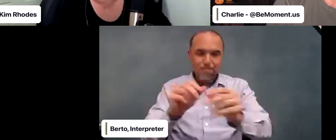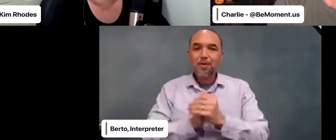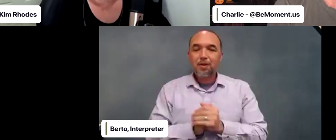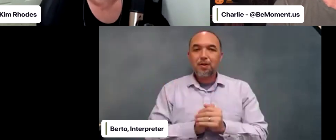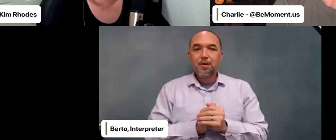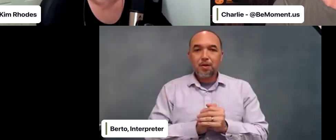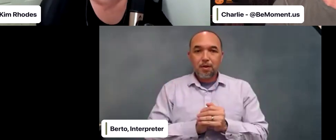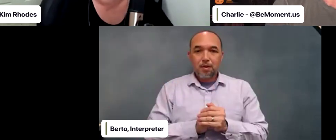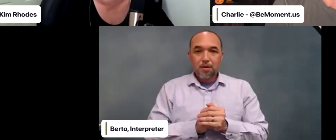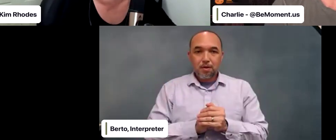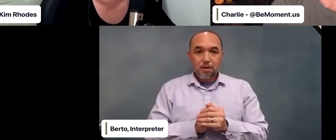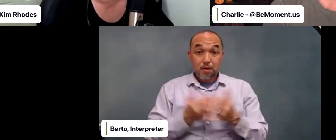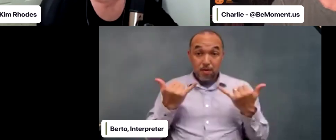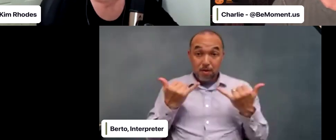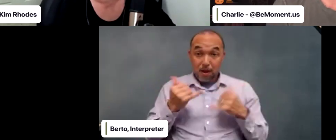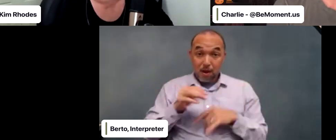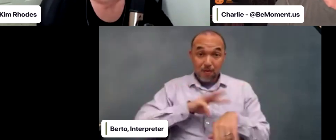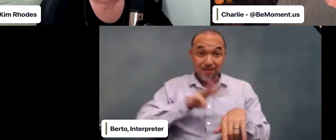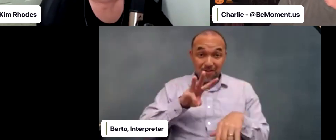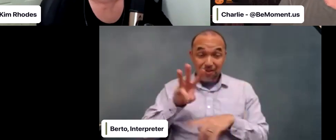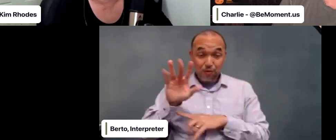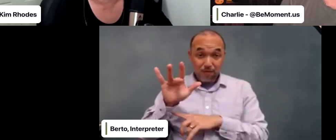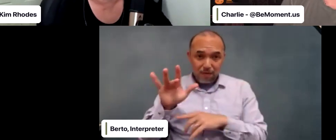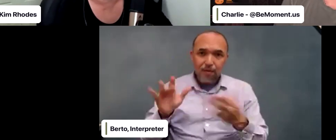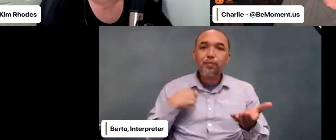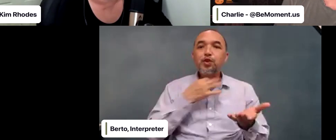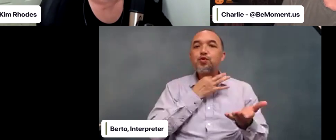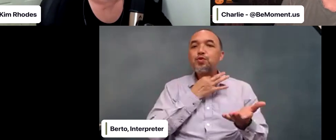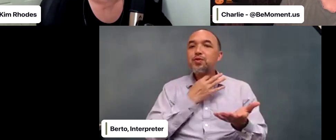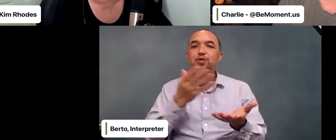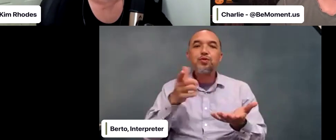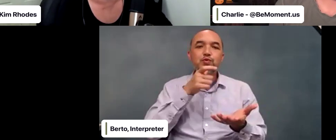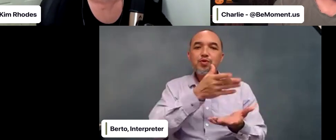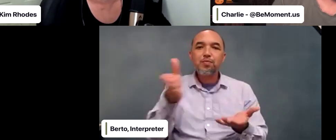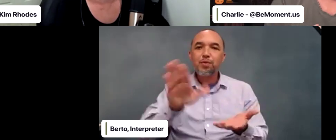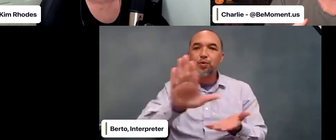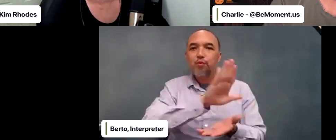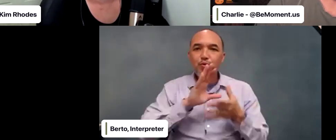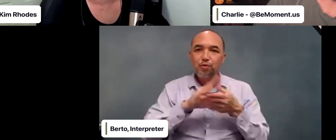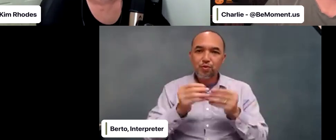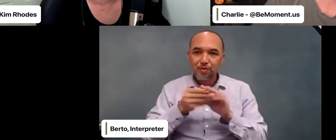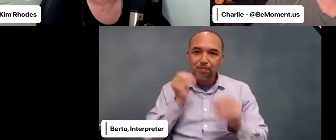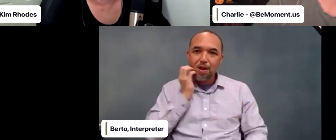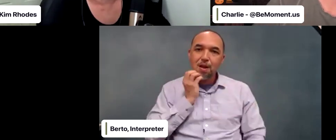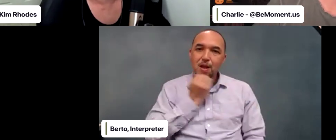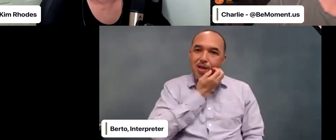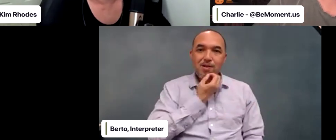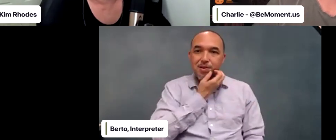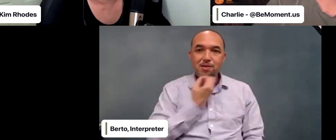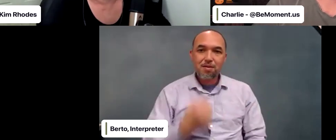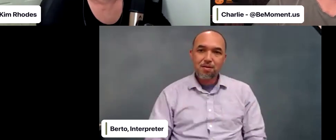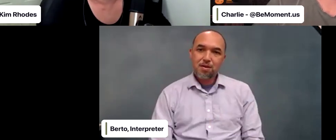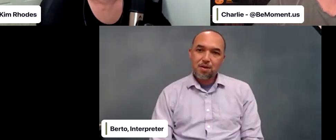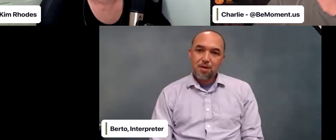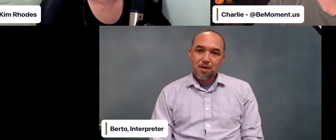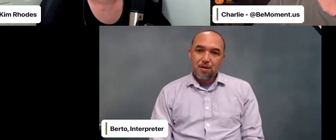would like to hear it because we're at 6:25 now. I would like to hear from some hands that are raised. Yeah, for sure. We've also got a couple here too, just to like